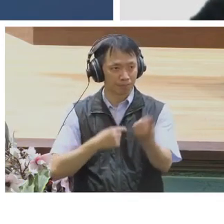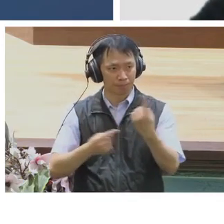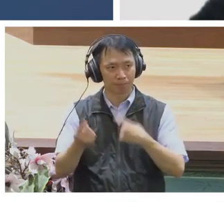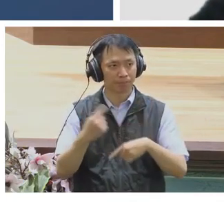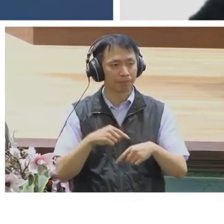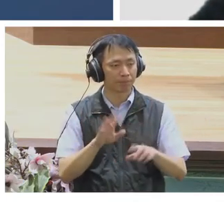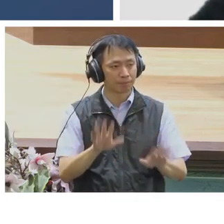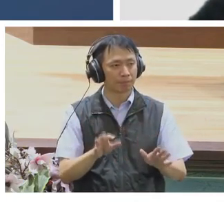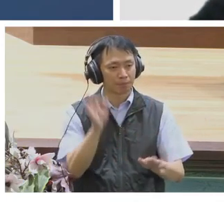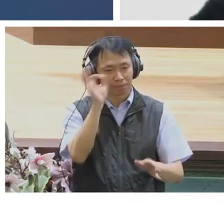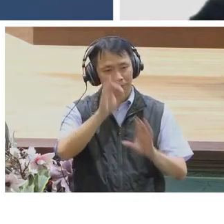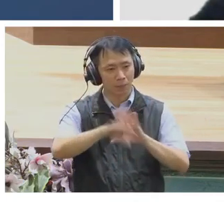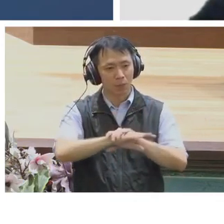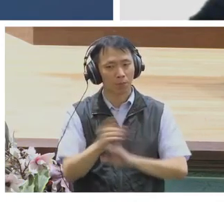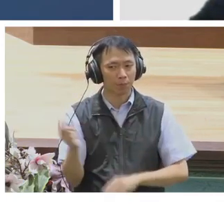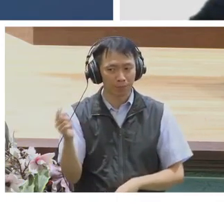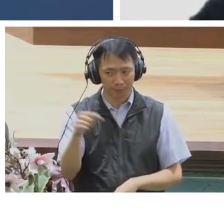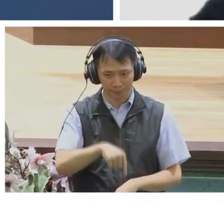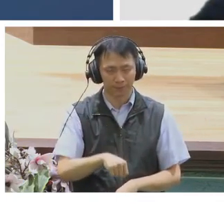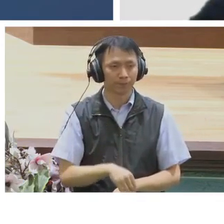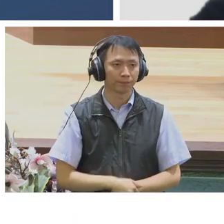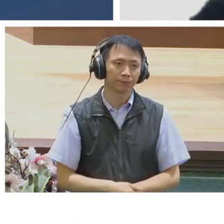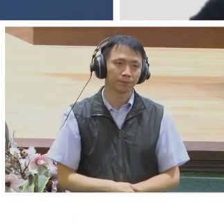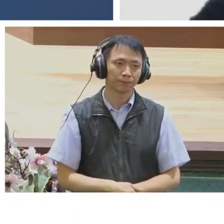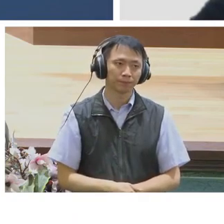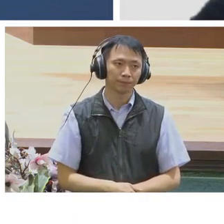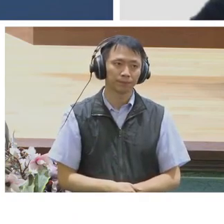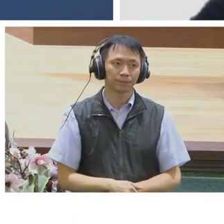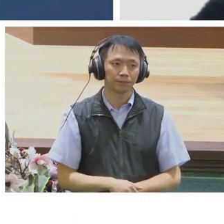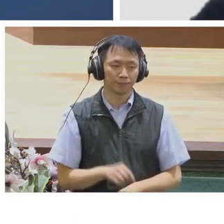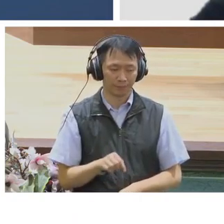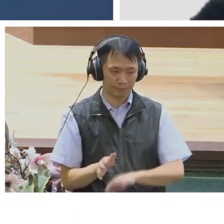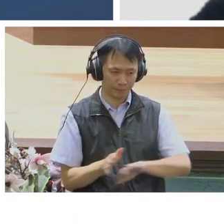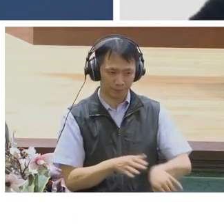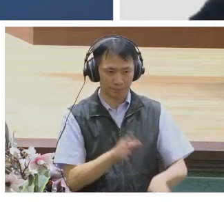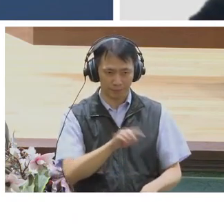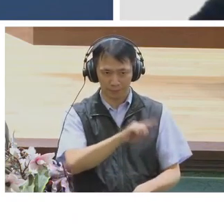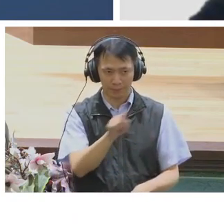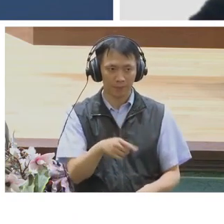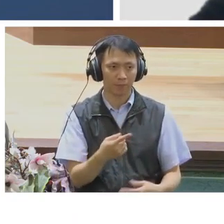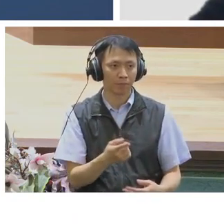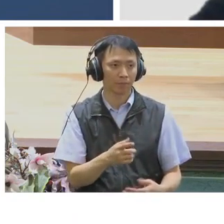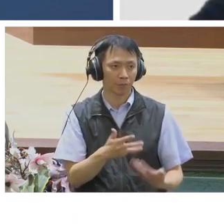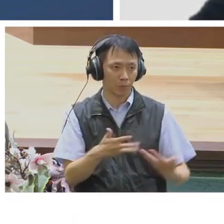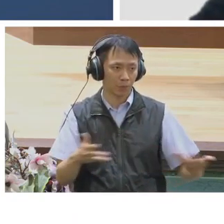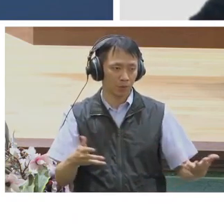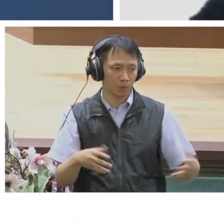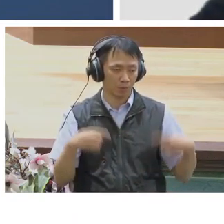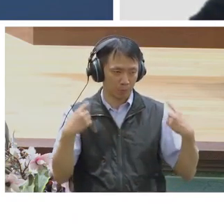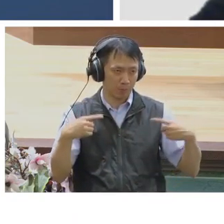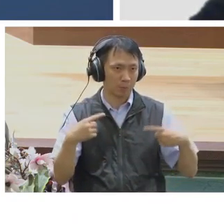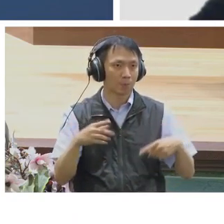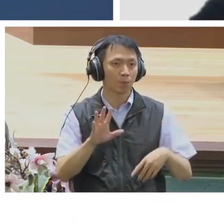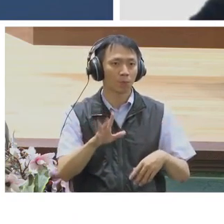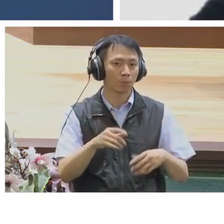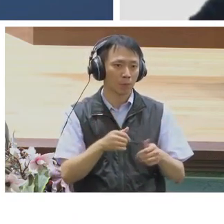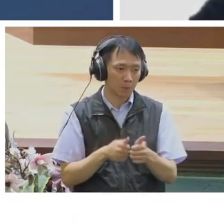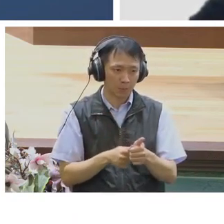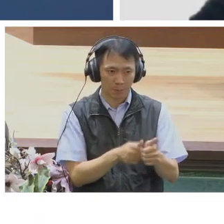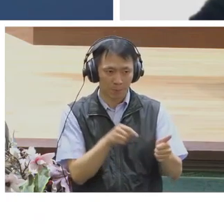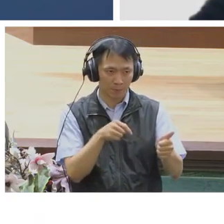much knowledge. Even being someone that follows the project closely, it's impressive how much there is actually going on and how much you're managing together.